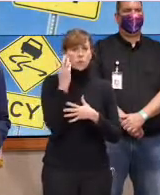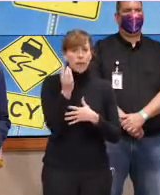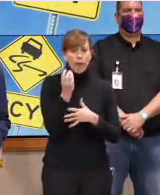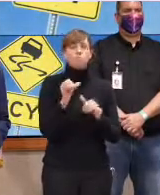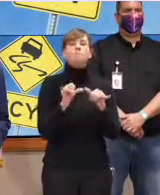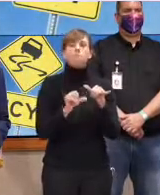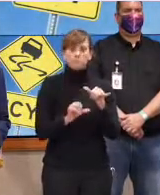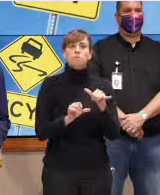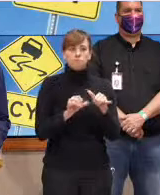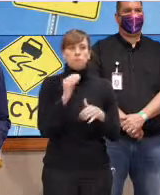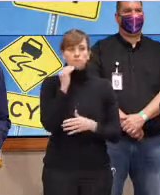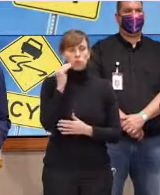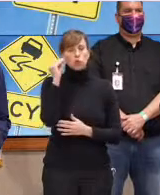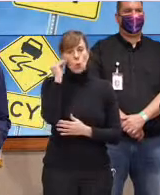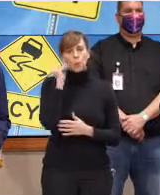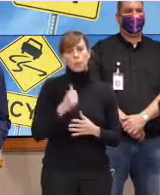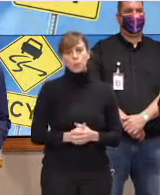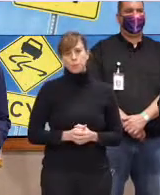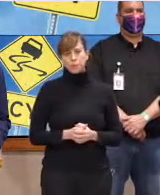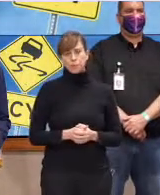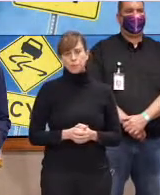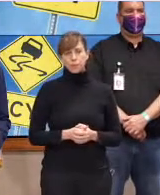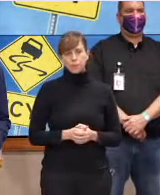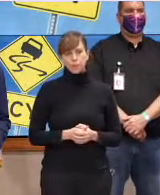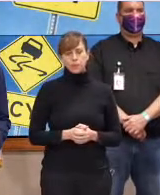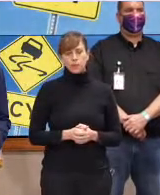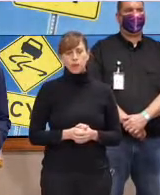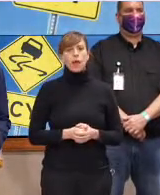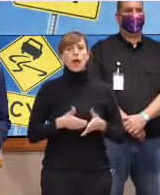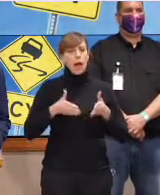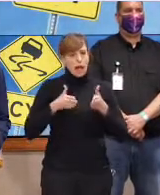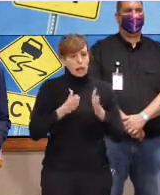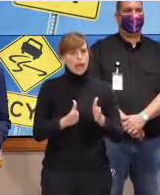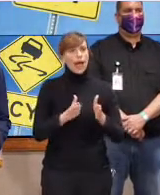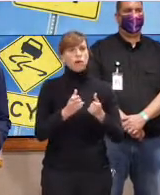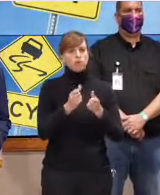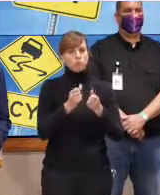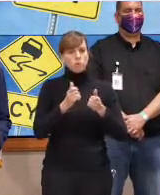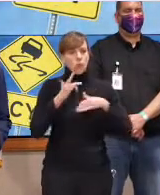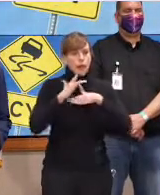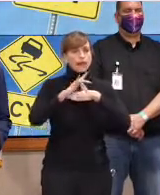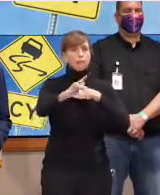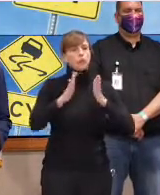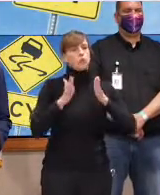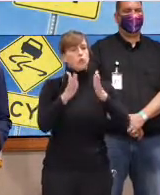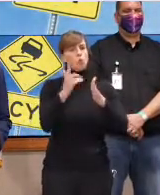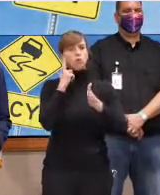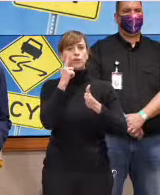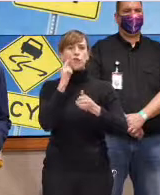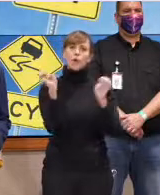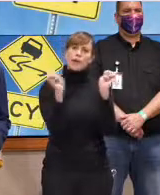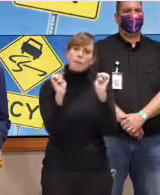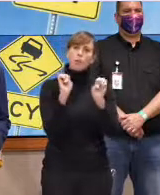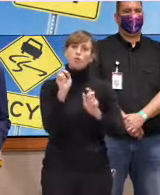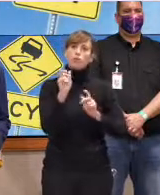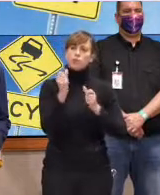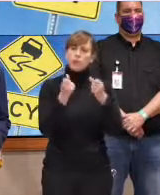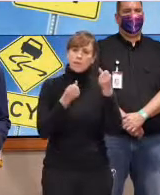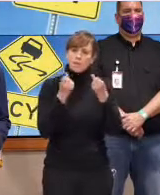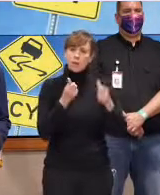home. Stay home and leave the roads open for emergency personnel and those